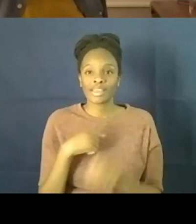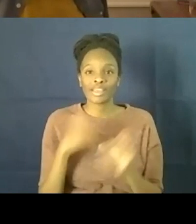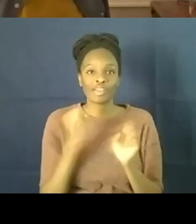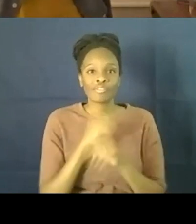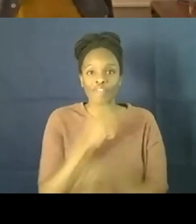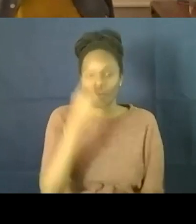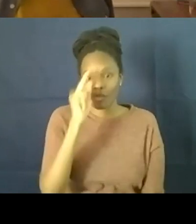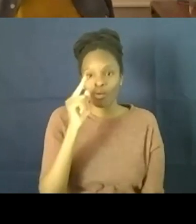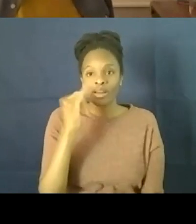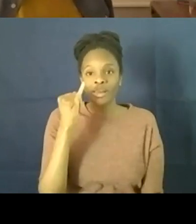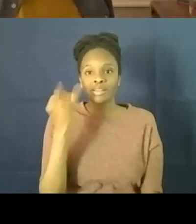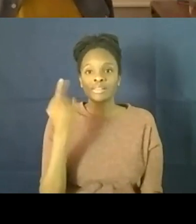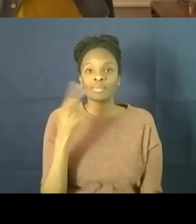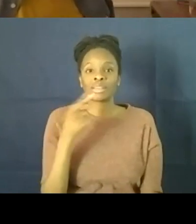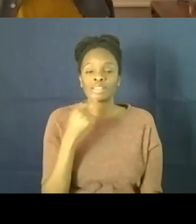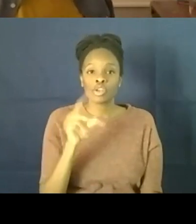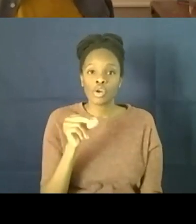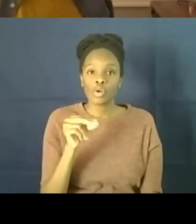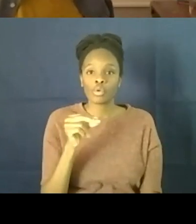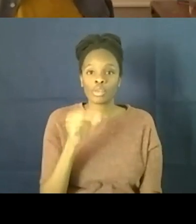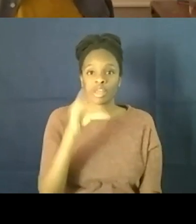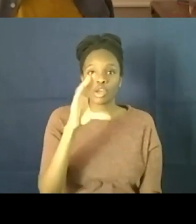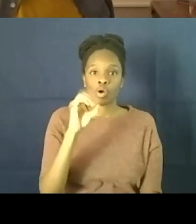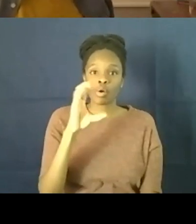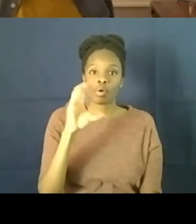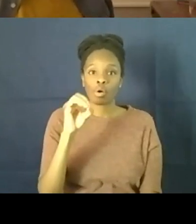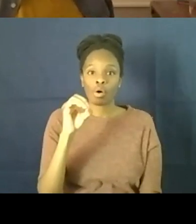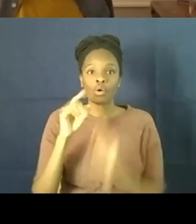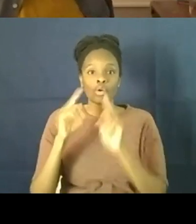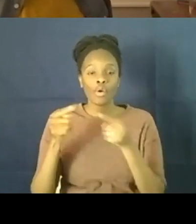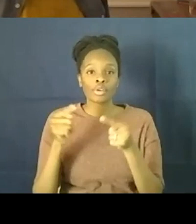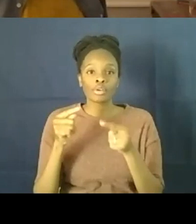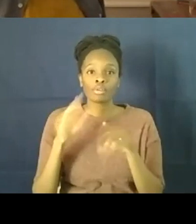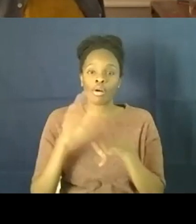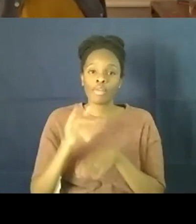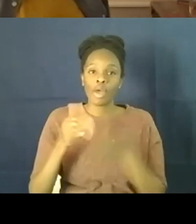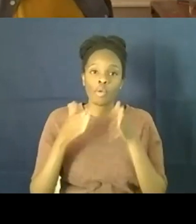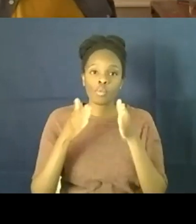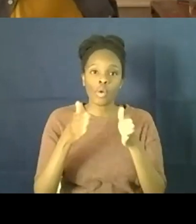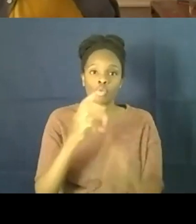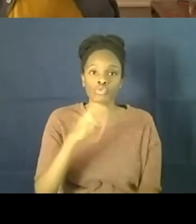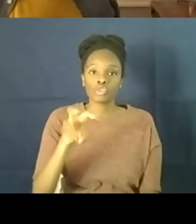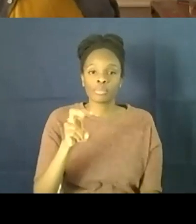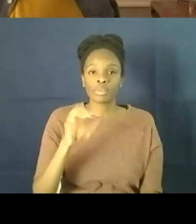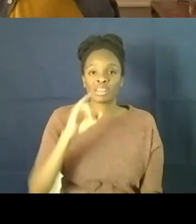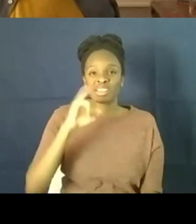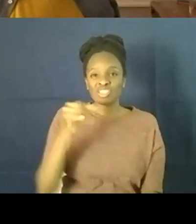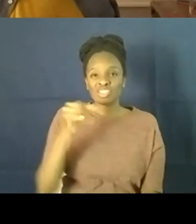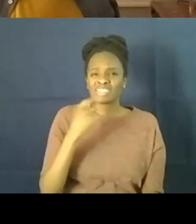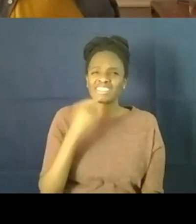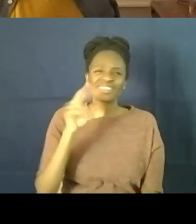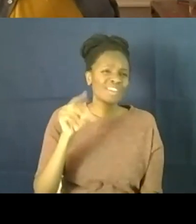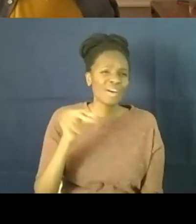to was Coco going on that road trip with the girl. And you were like, no, I don't see a reason why